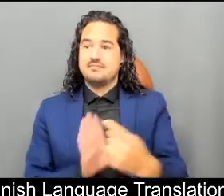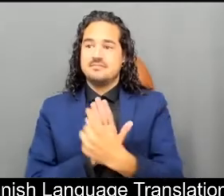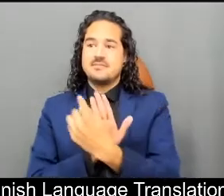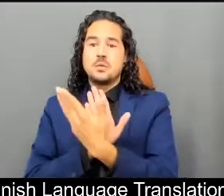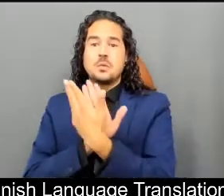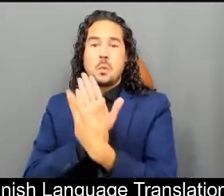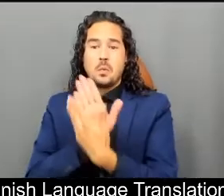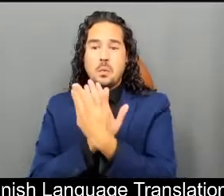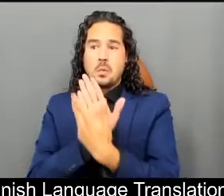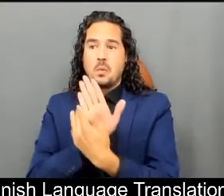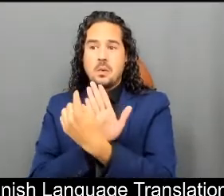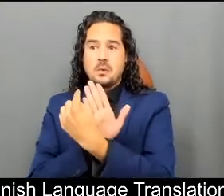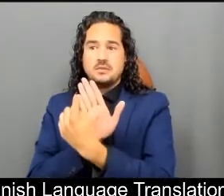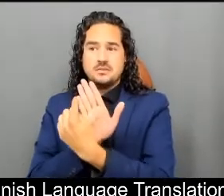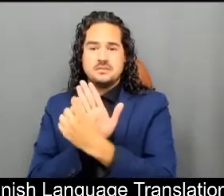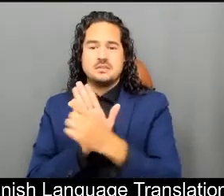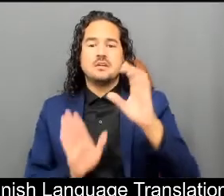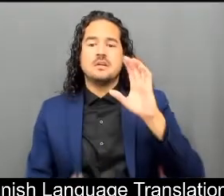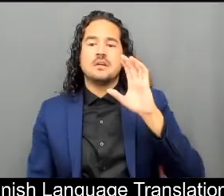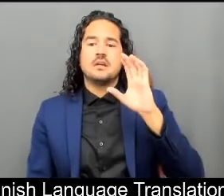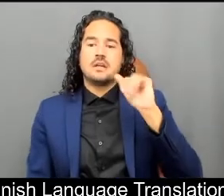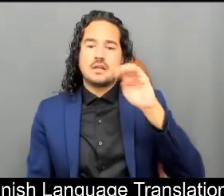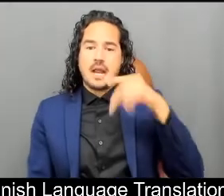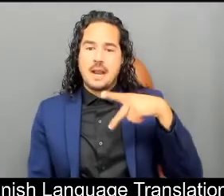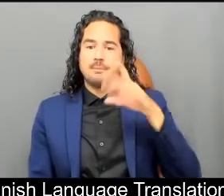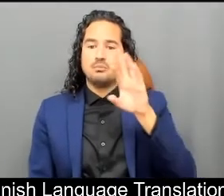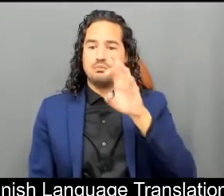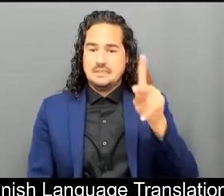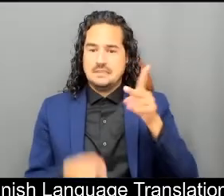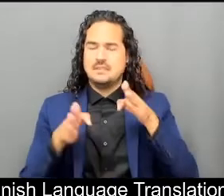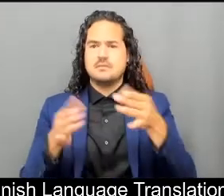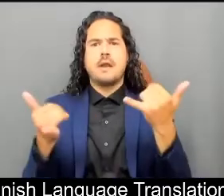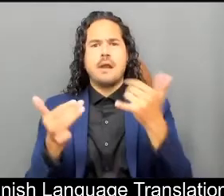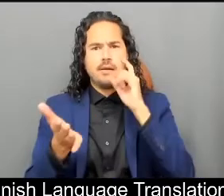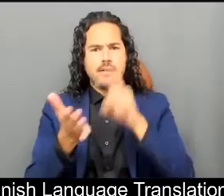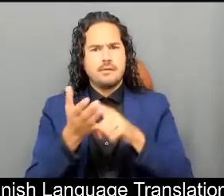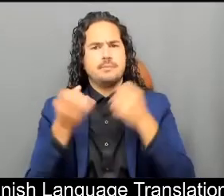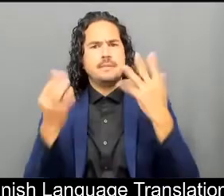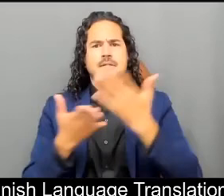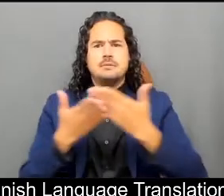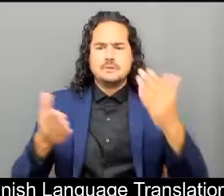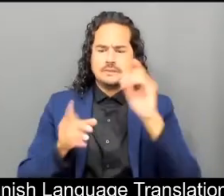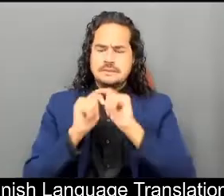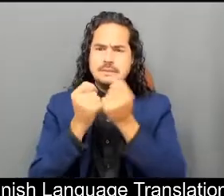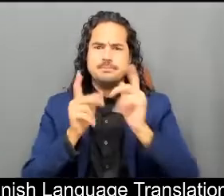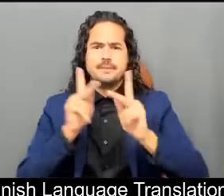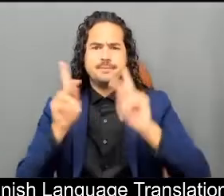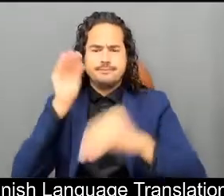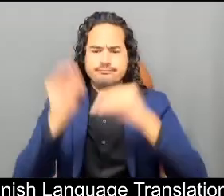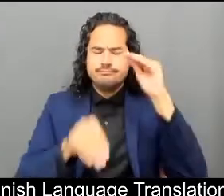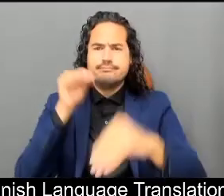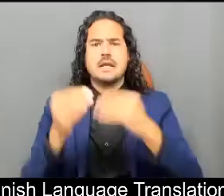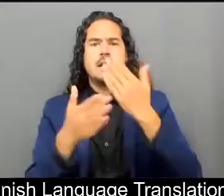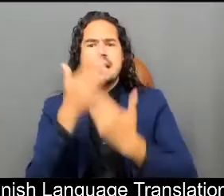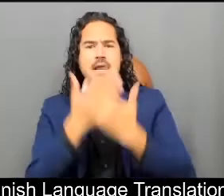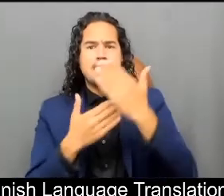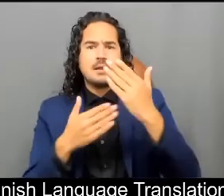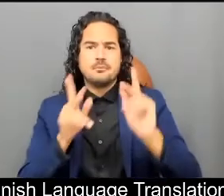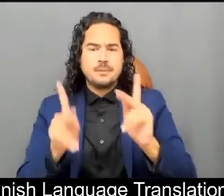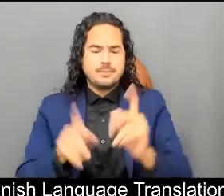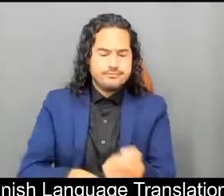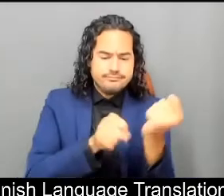there yesterday with resources. That combination of the hand line that's in there, piece of dozer